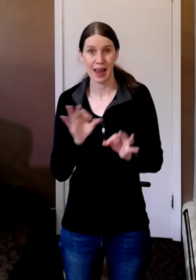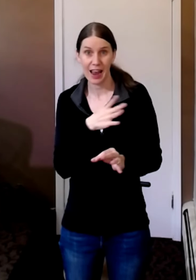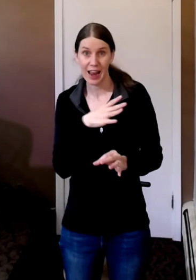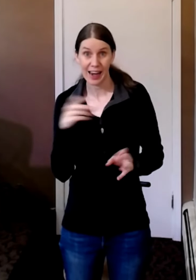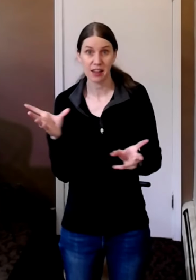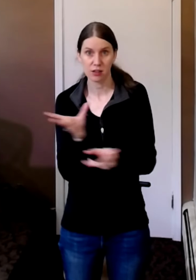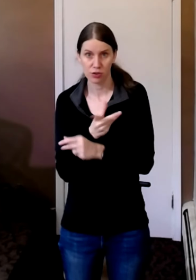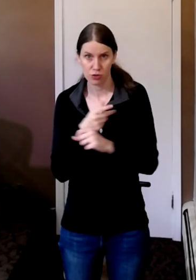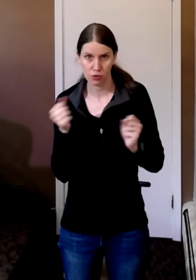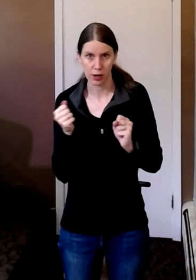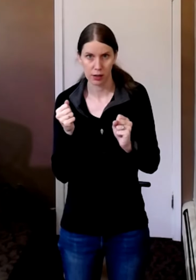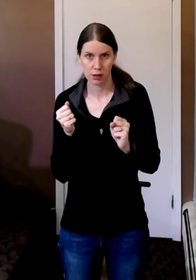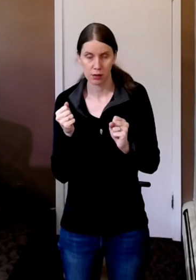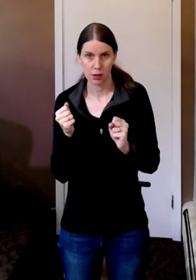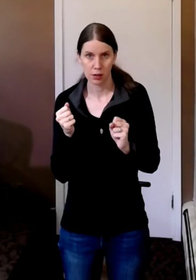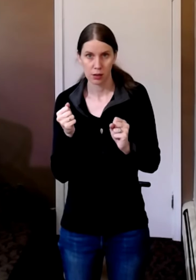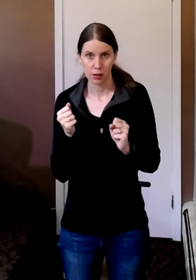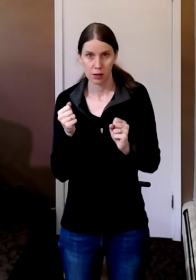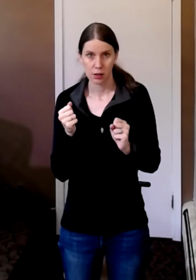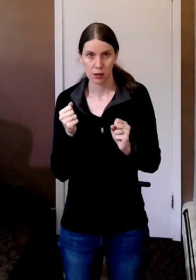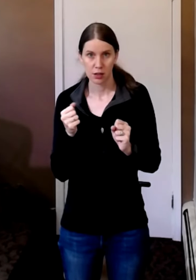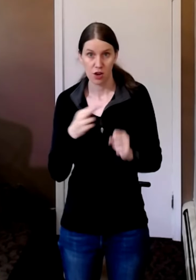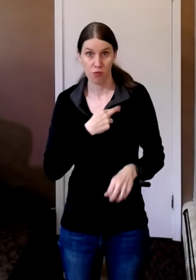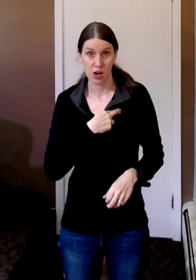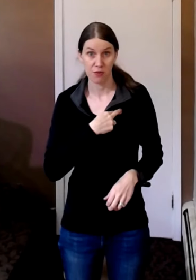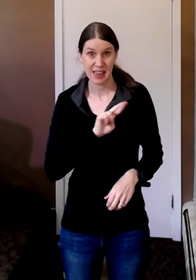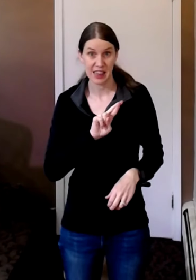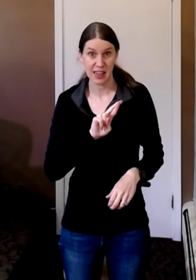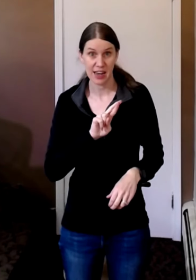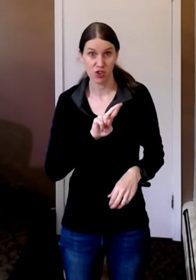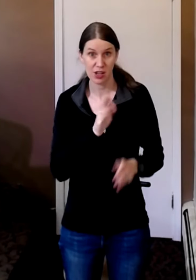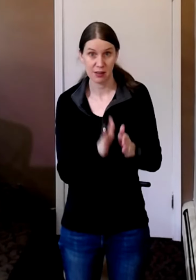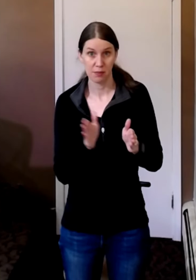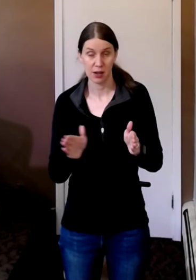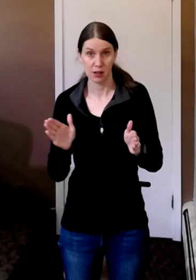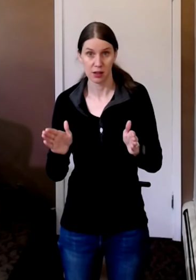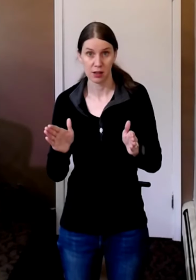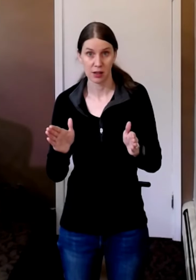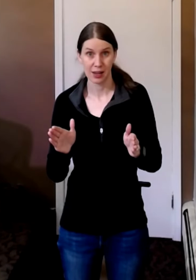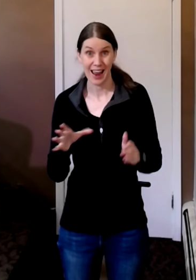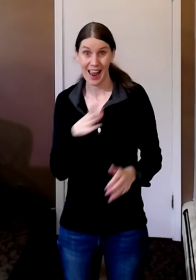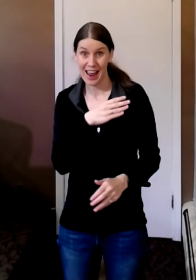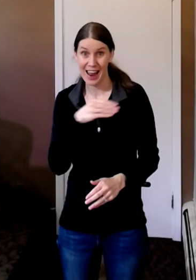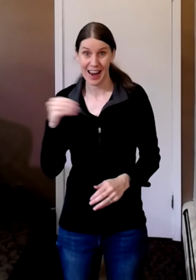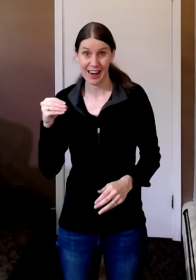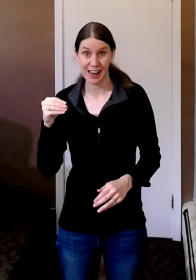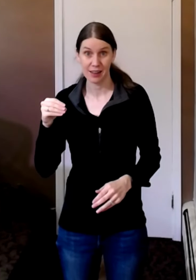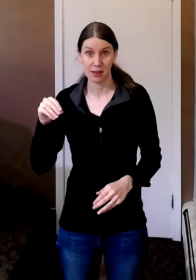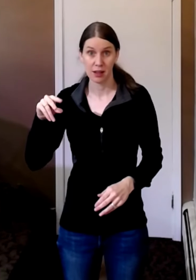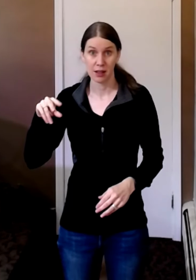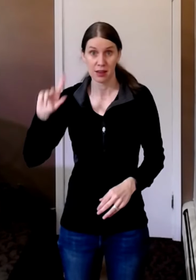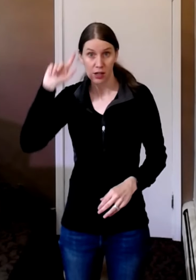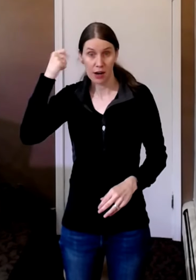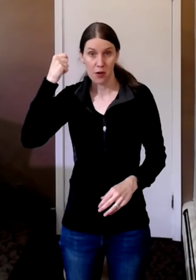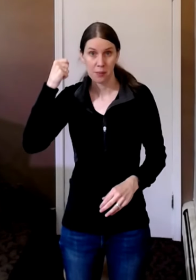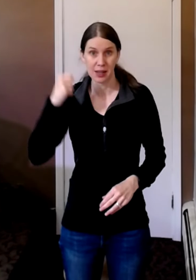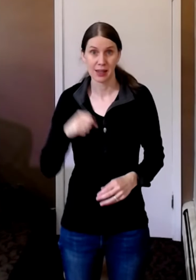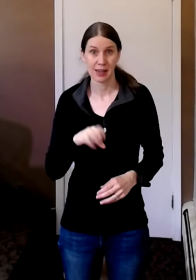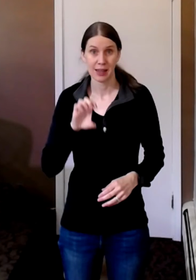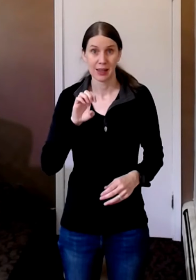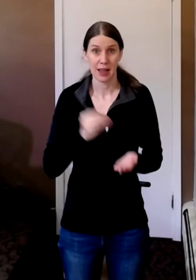and destroy both the religious system, Babylon, and the political and economic system